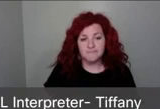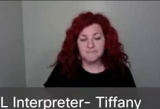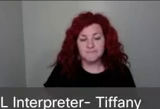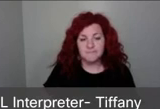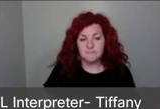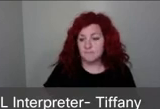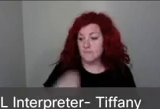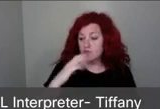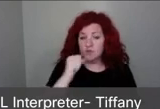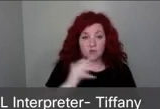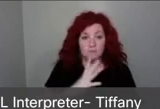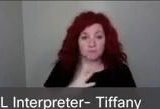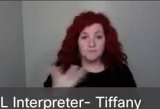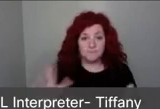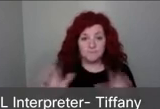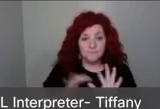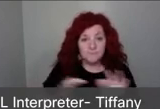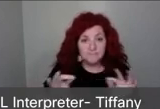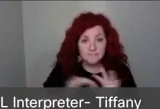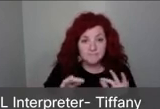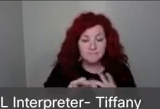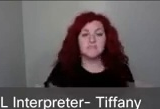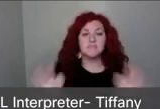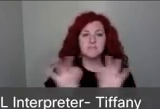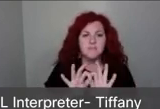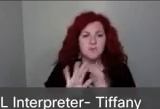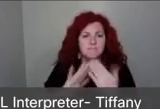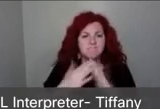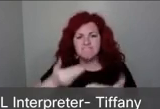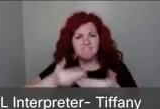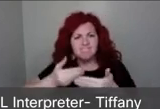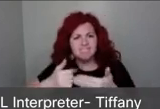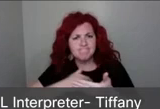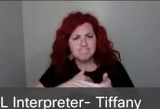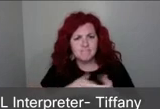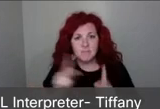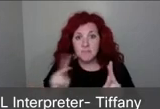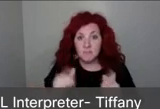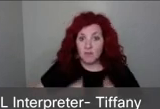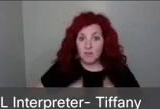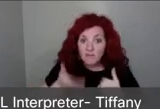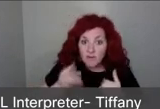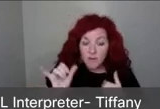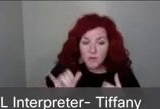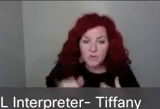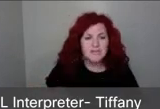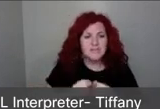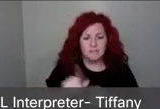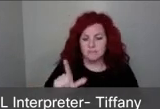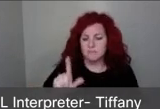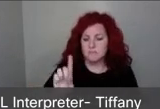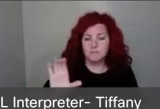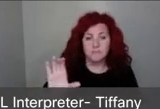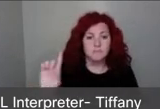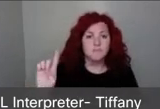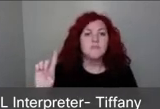stating, we want to ensure that the neighboring towns where our people also live are in the same legislative and congressional districts as the people